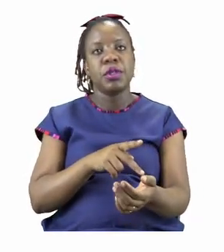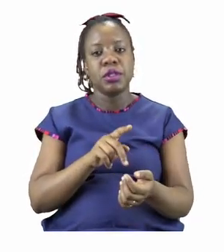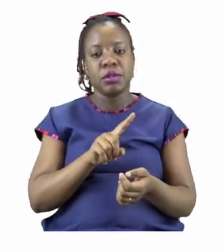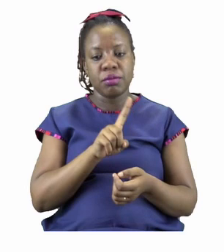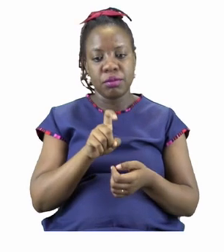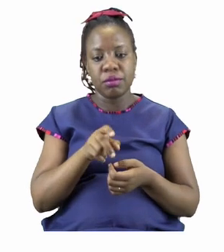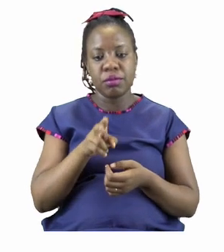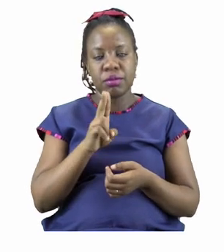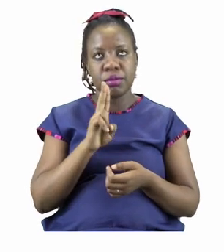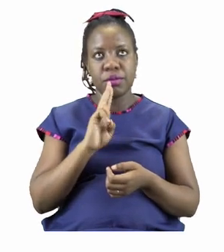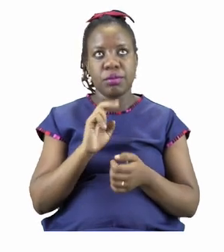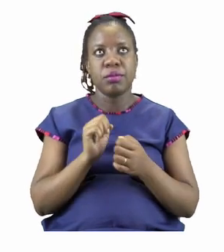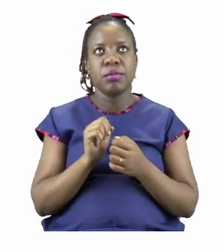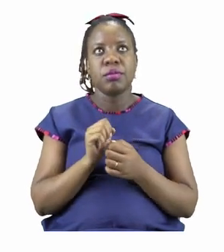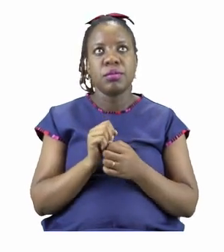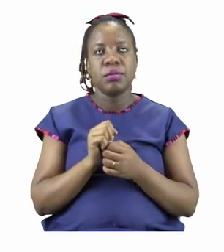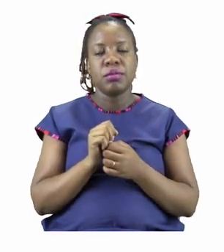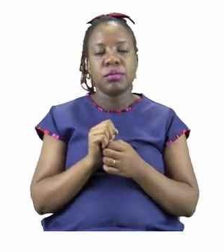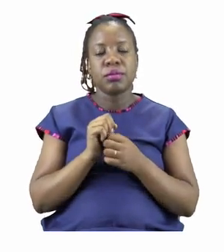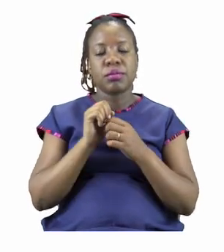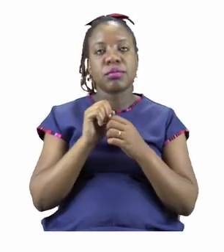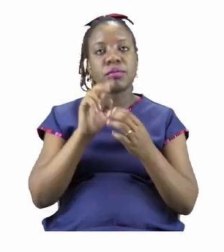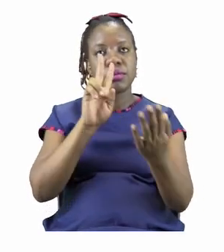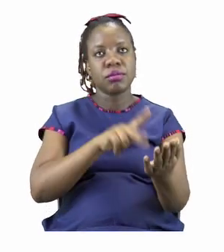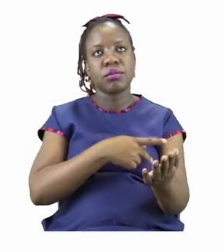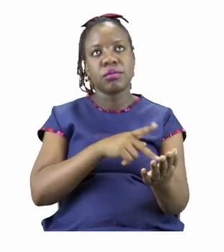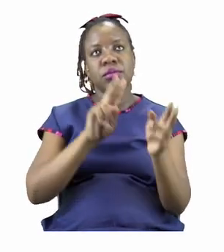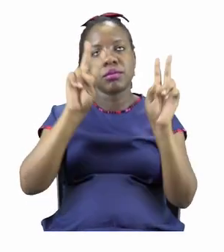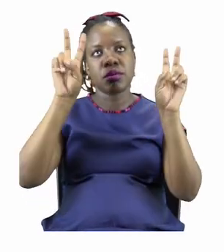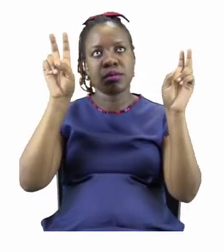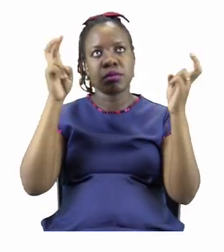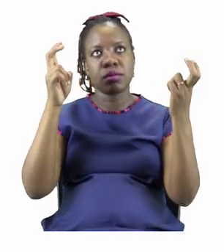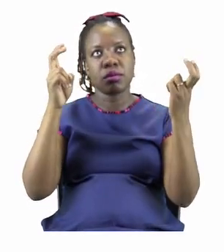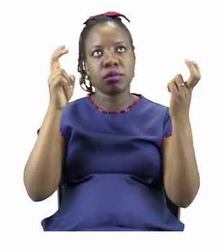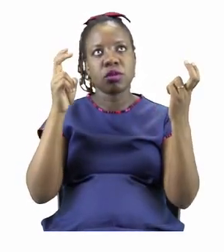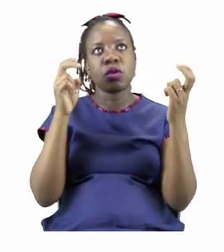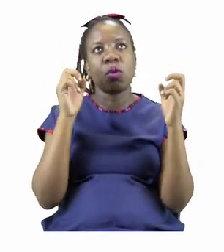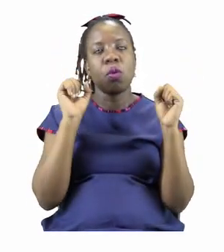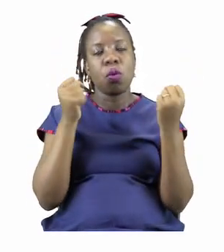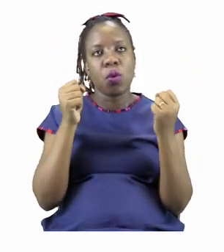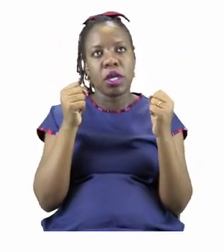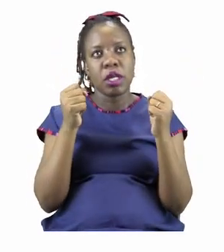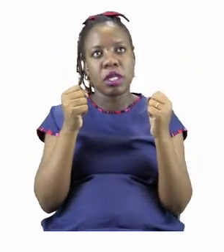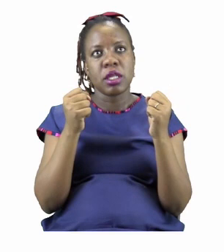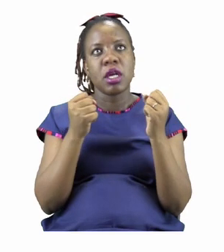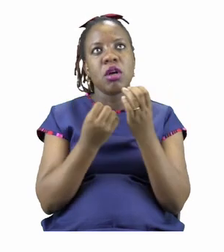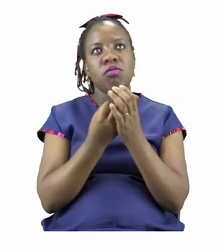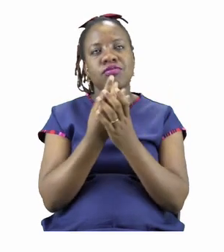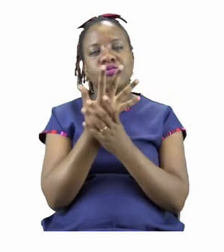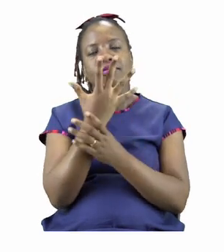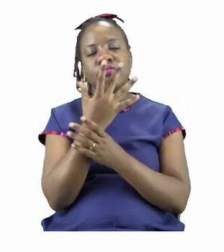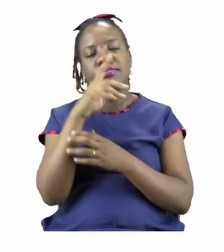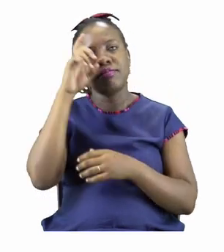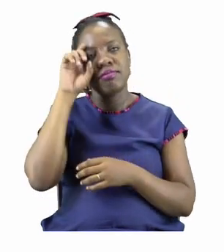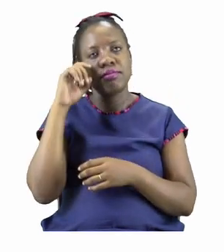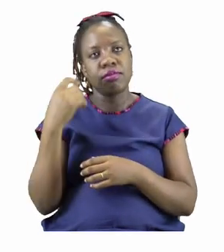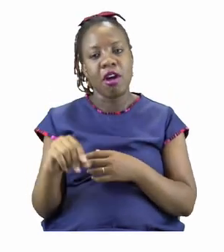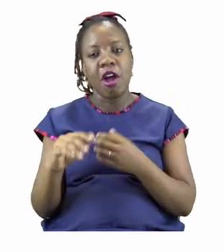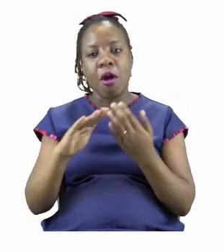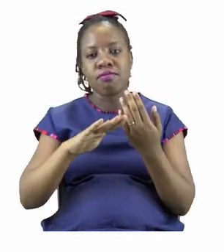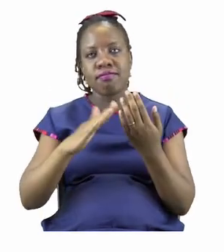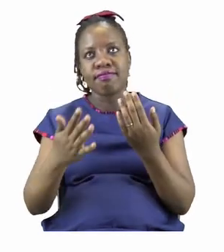poem. The heading of this poem is Winter, Spring, Summer,